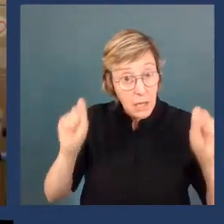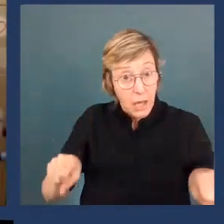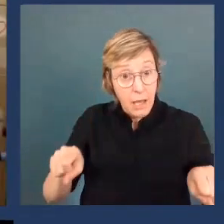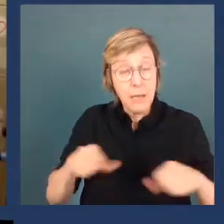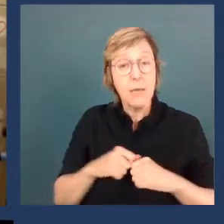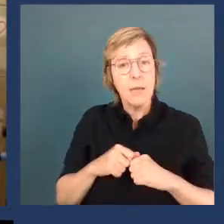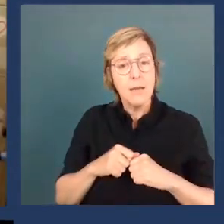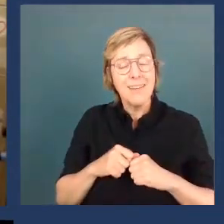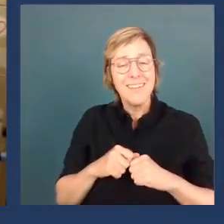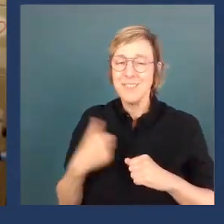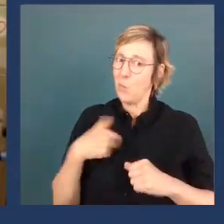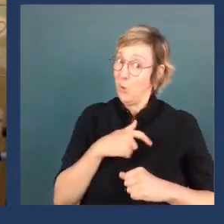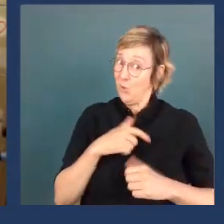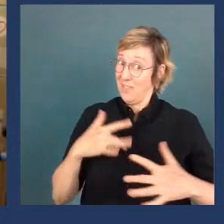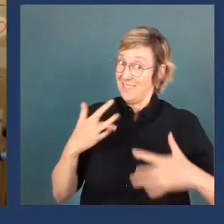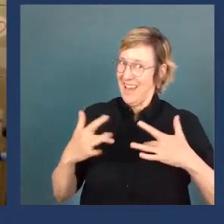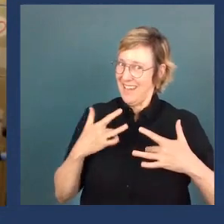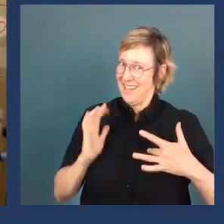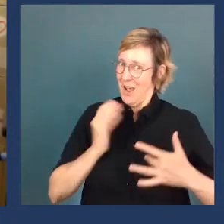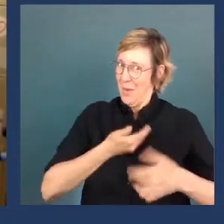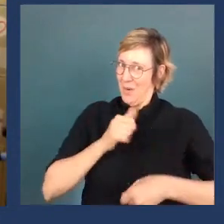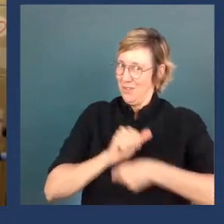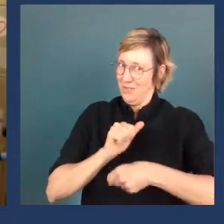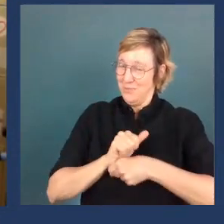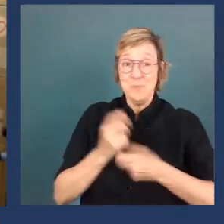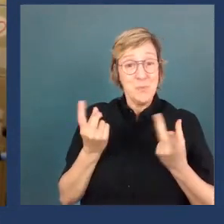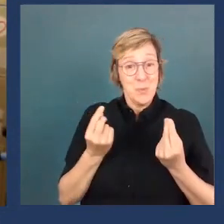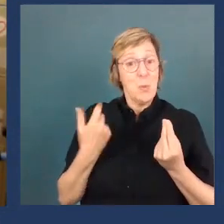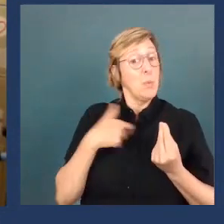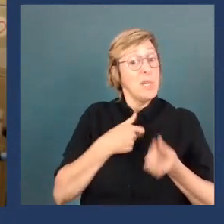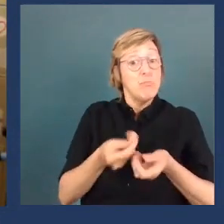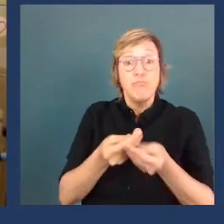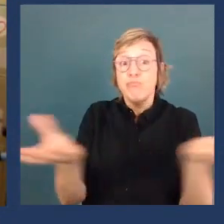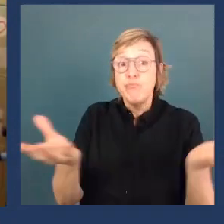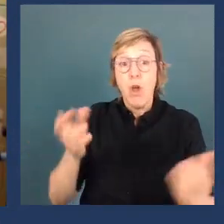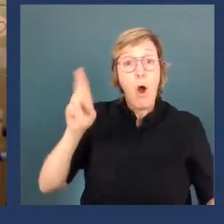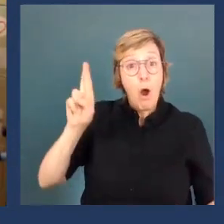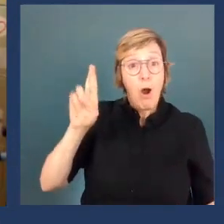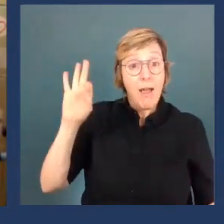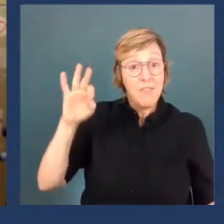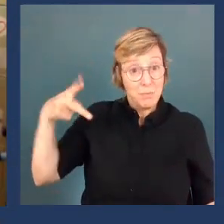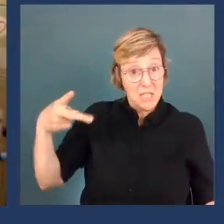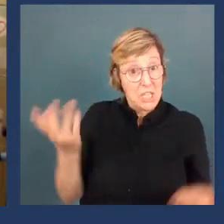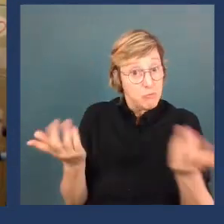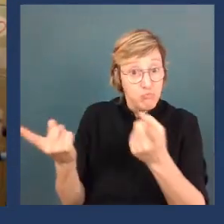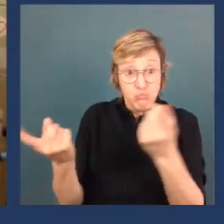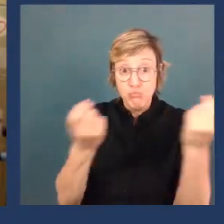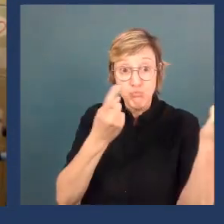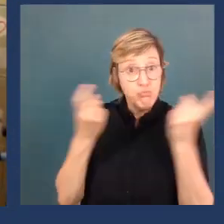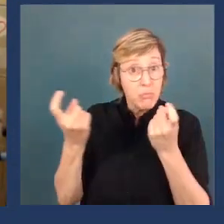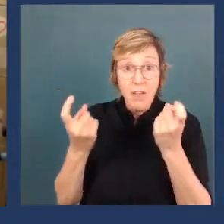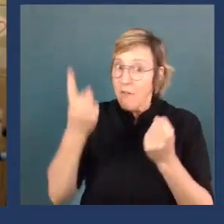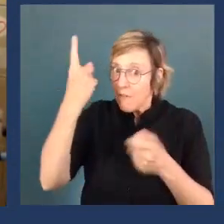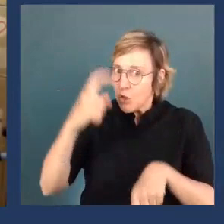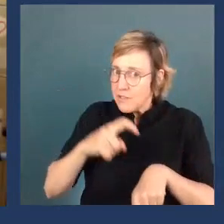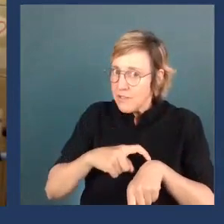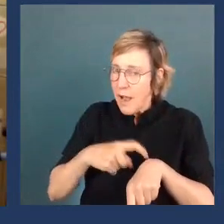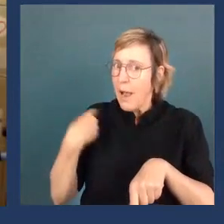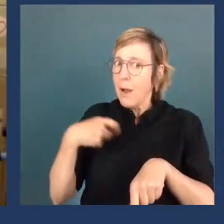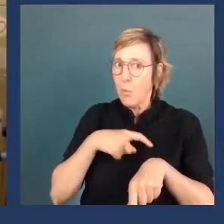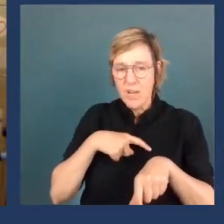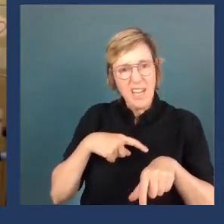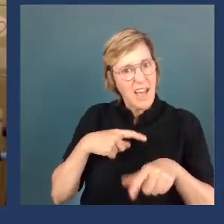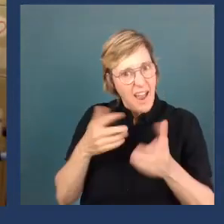we did. We issued a request for proposals. It was the first time that we did a very